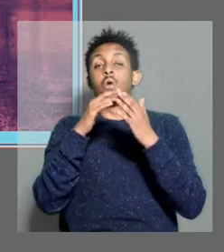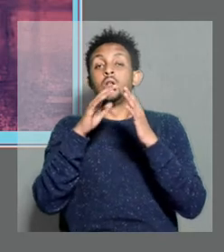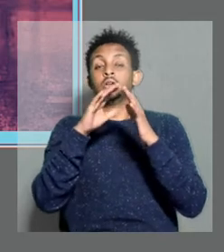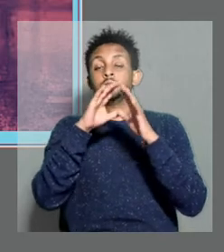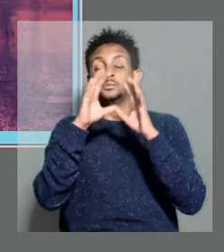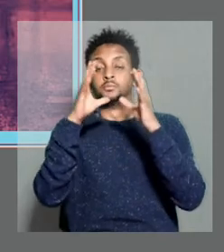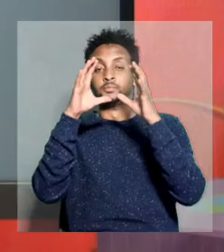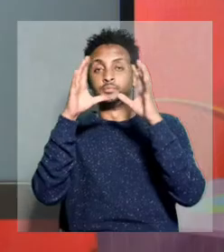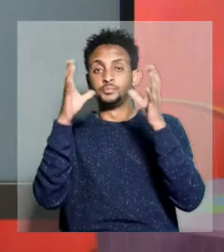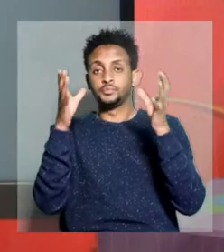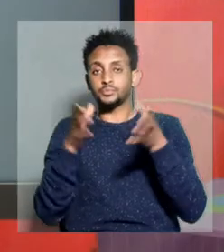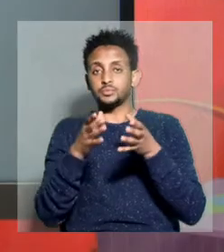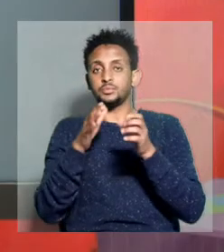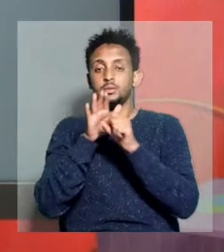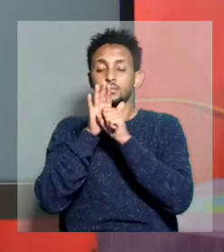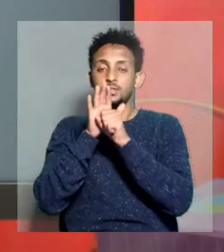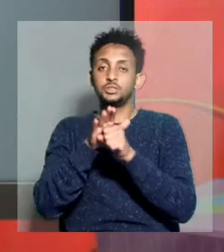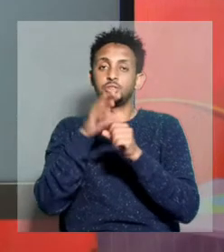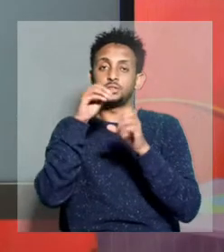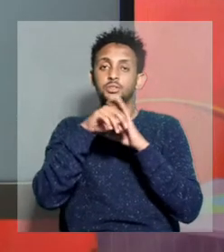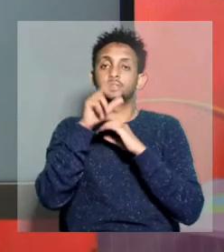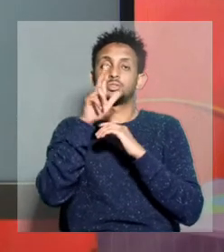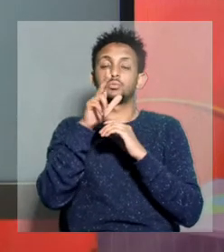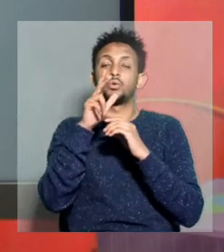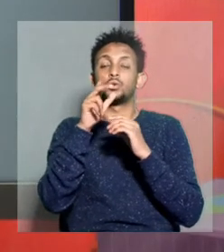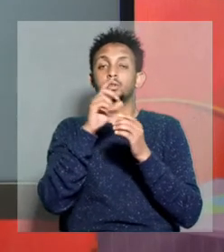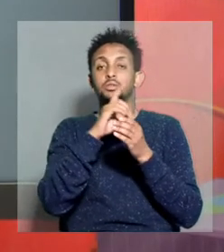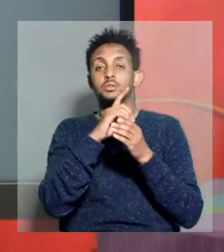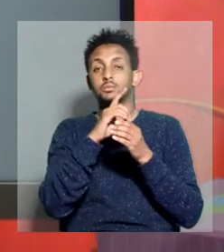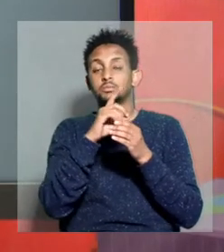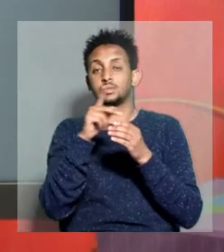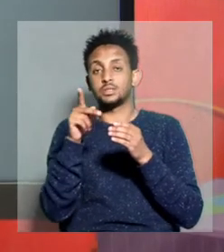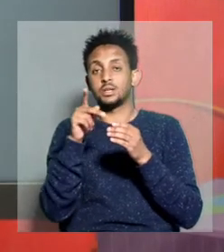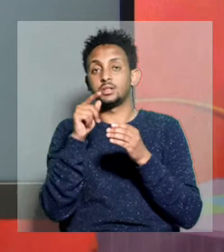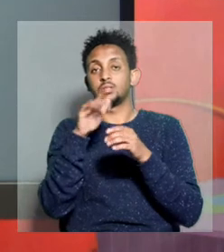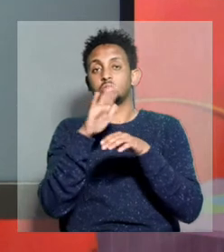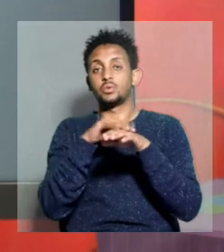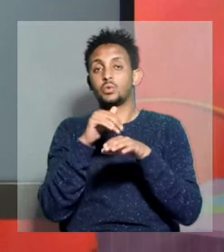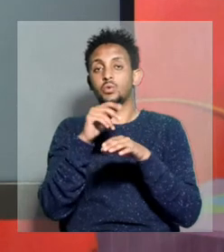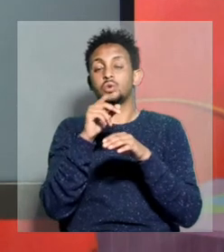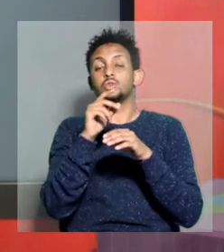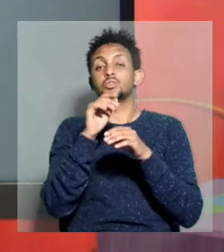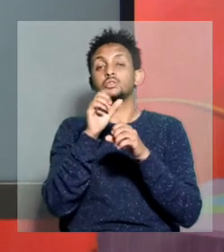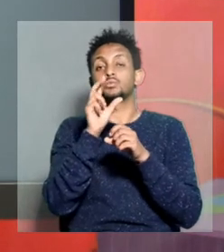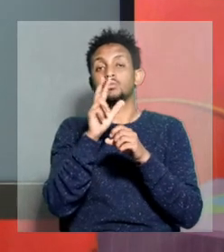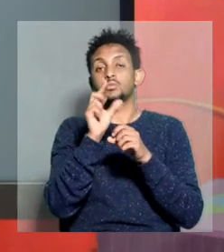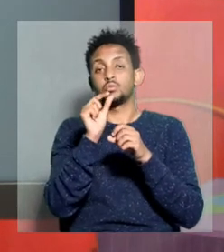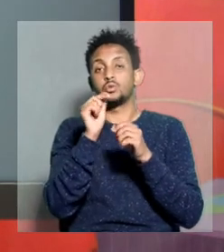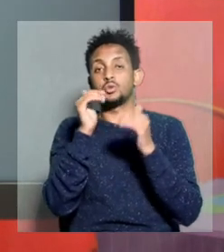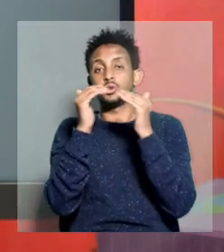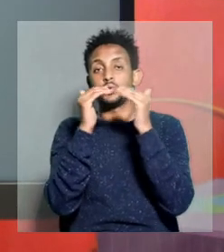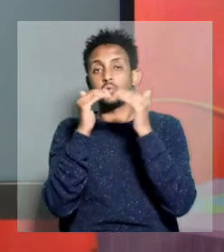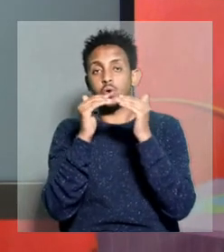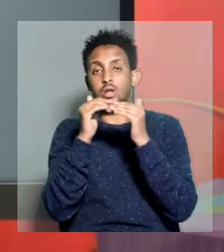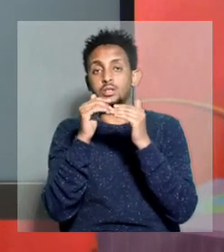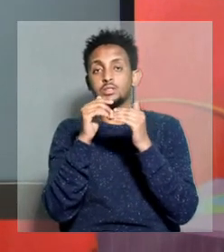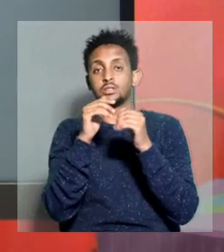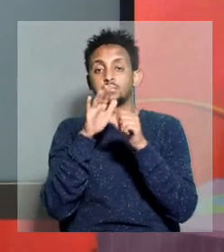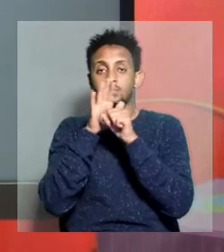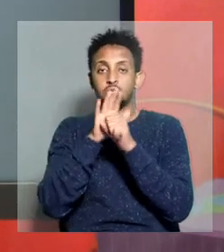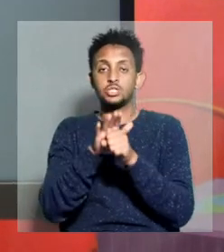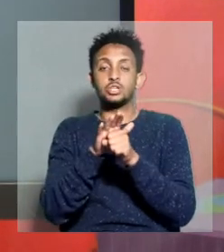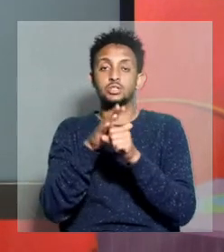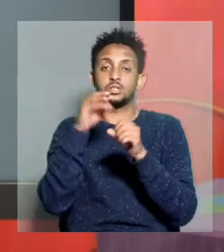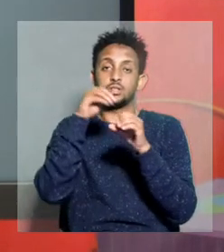container. Therefore, the pressure exerted at smaller piston, we can call it a smaller piston, is equal to the pressure